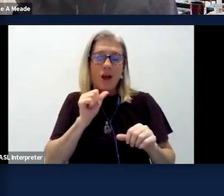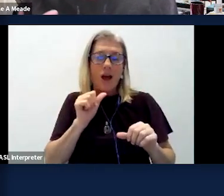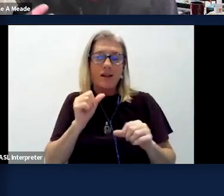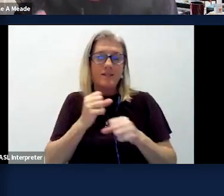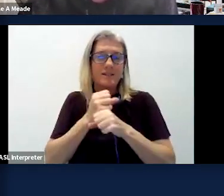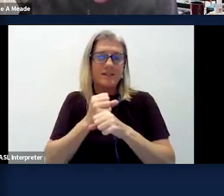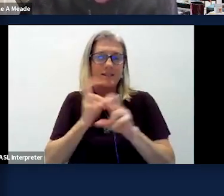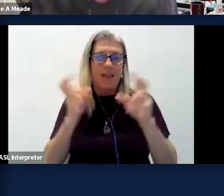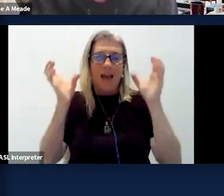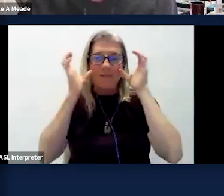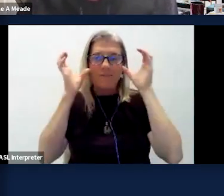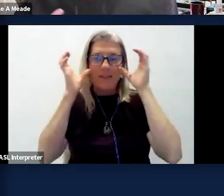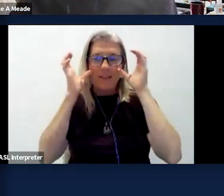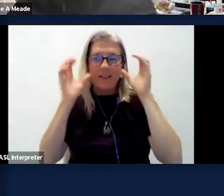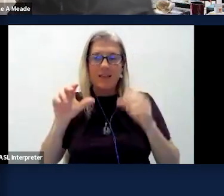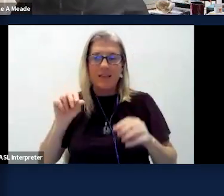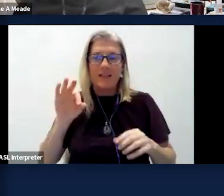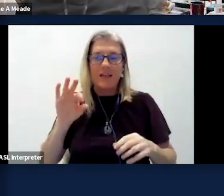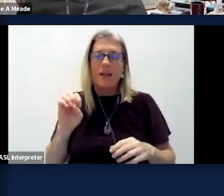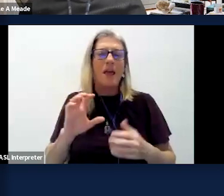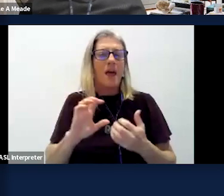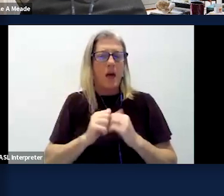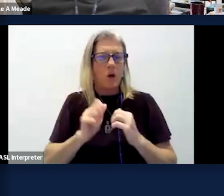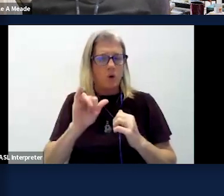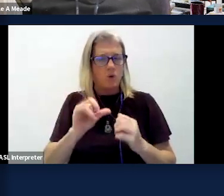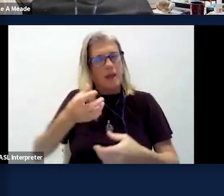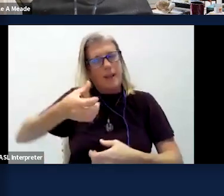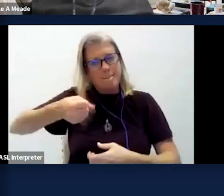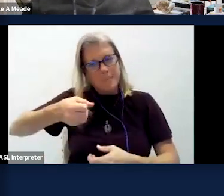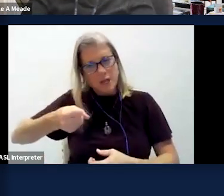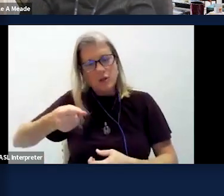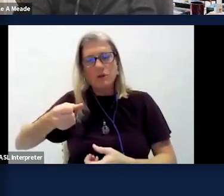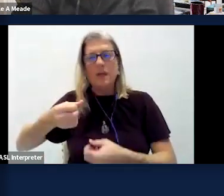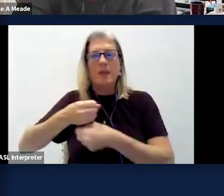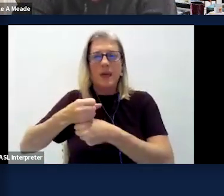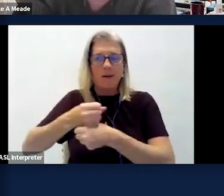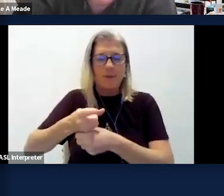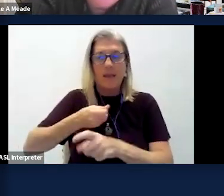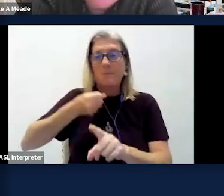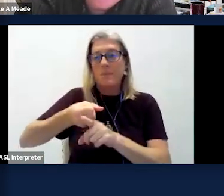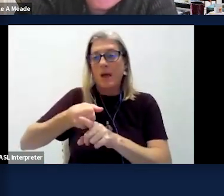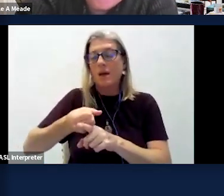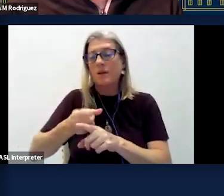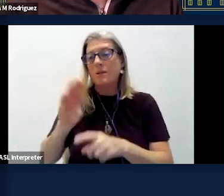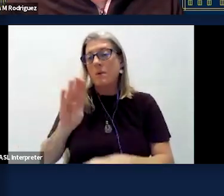like caffeine or lactose or such impact the bowel or the bowel management program?